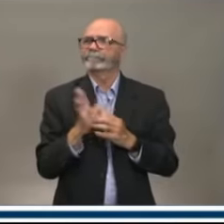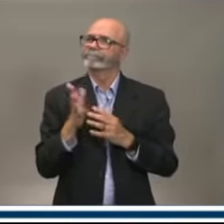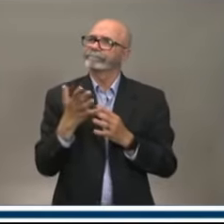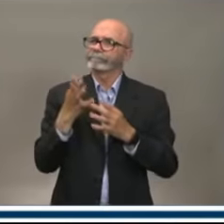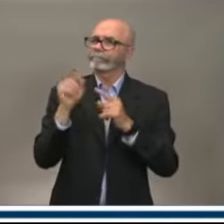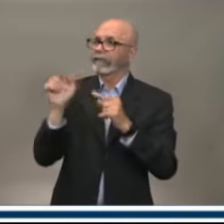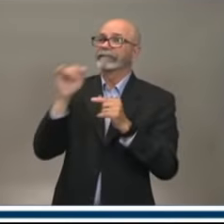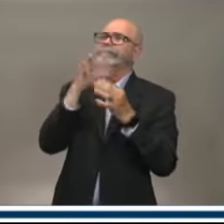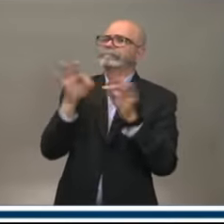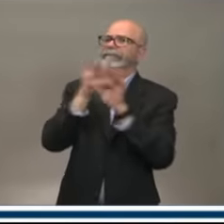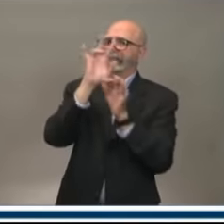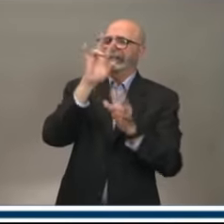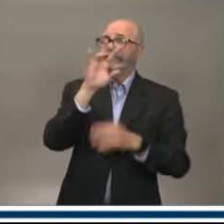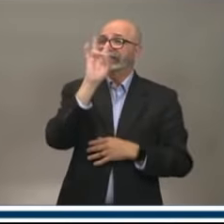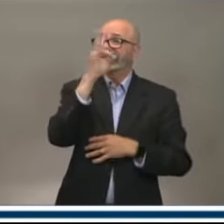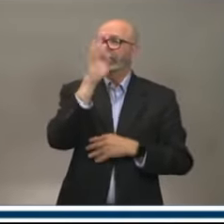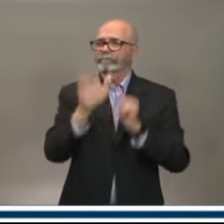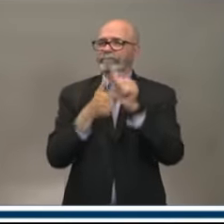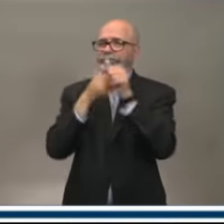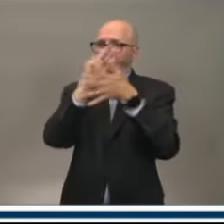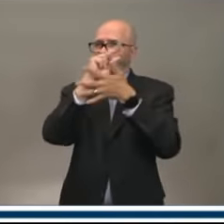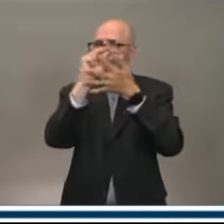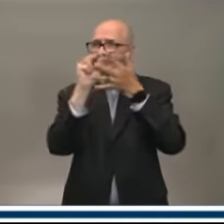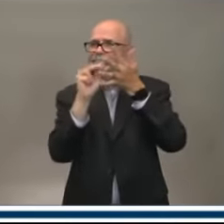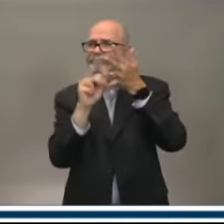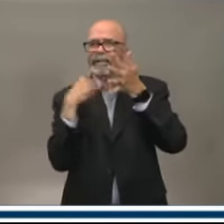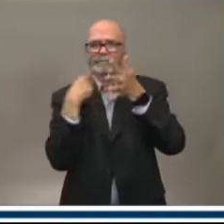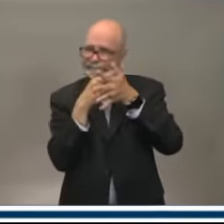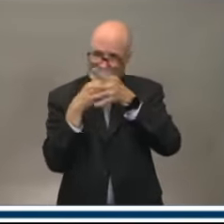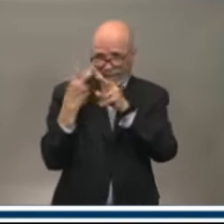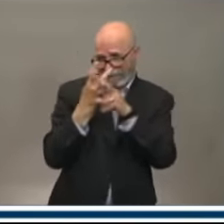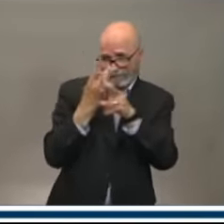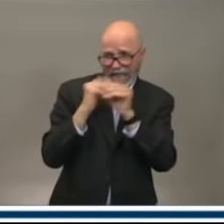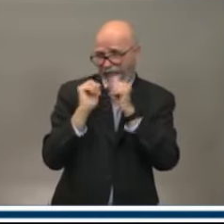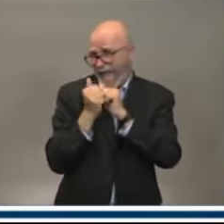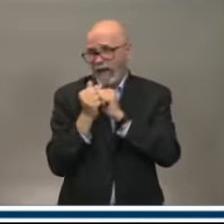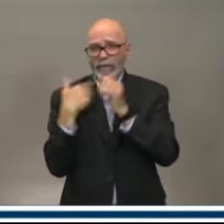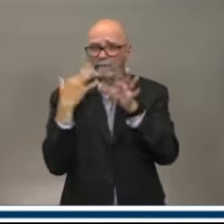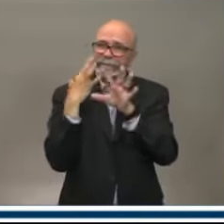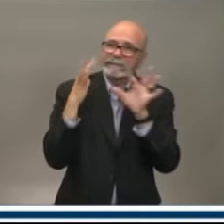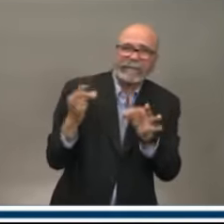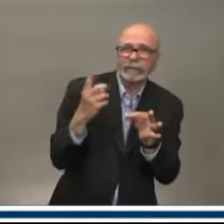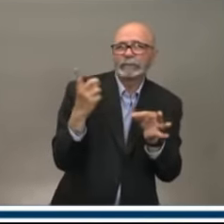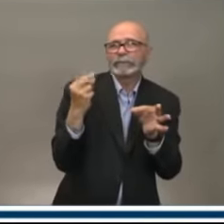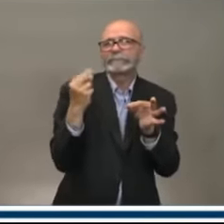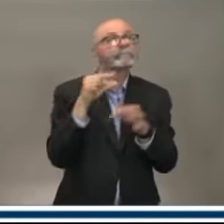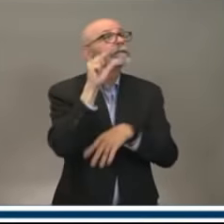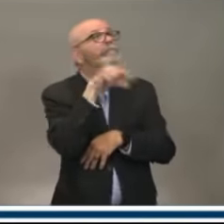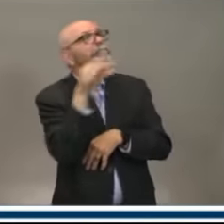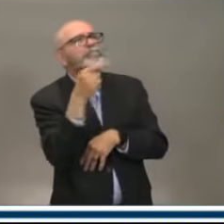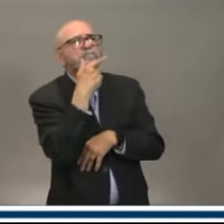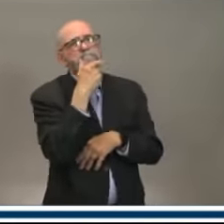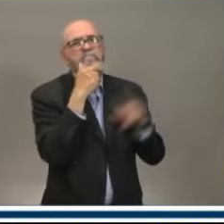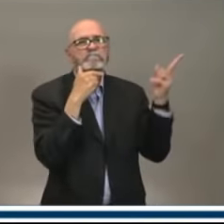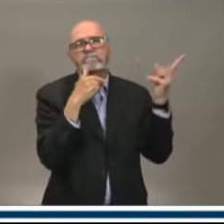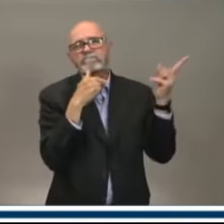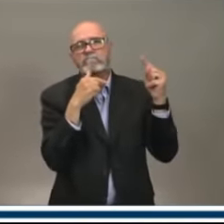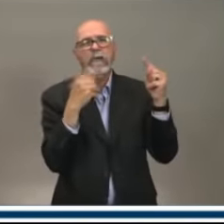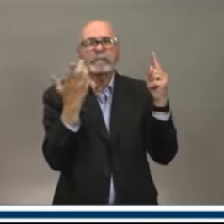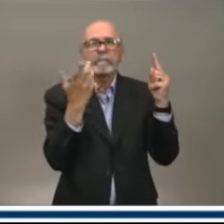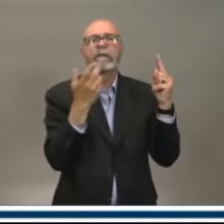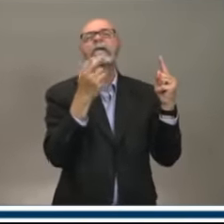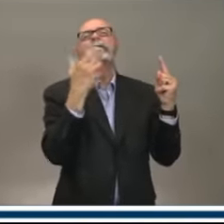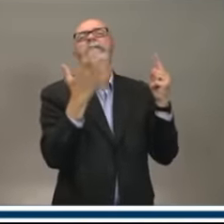inform decisions made within government, and we're actively working at populating those indicators with the first set of